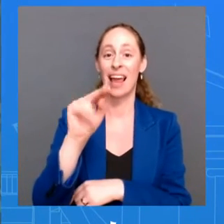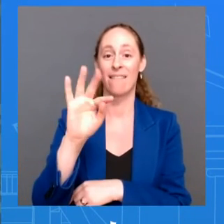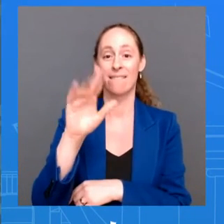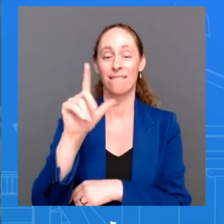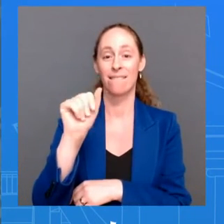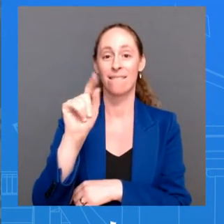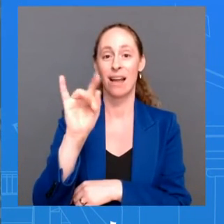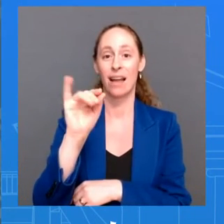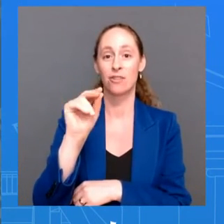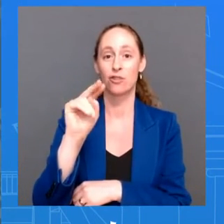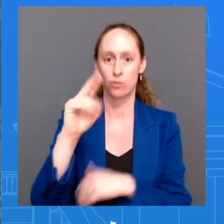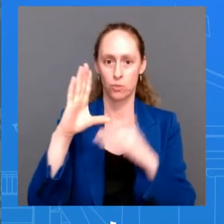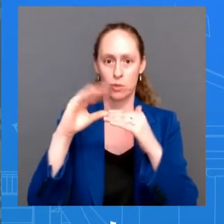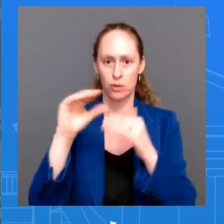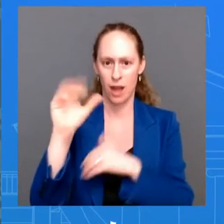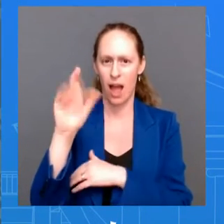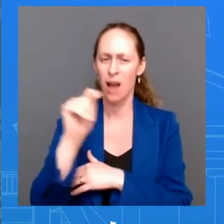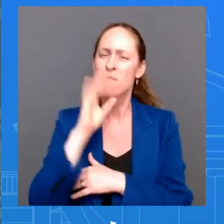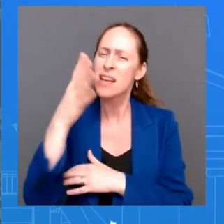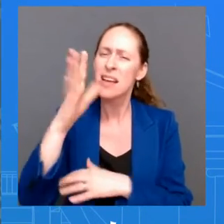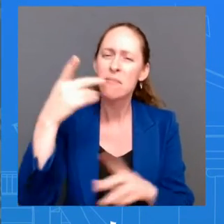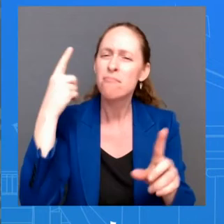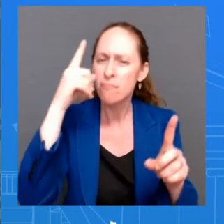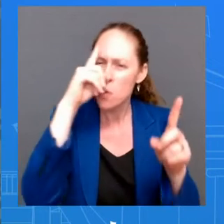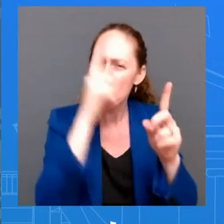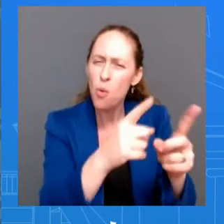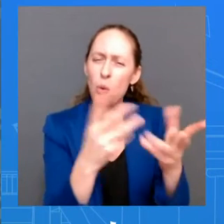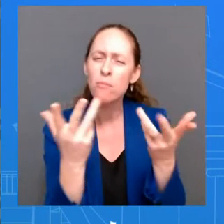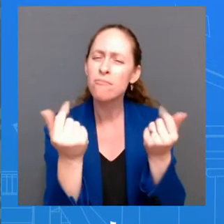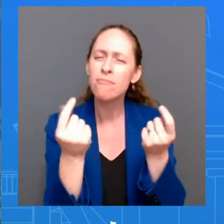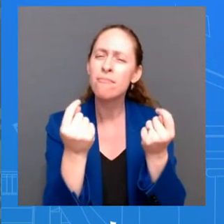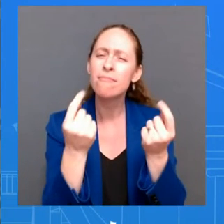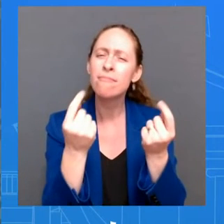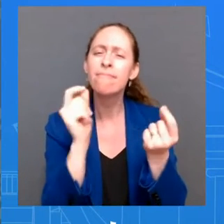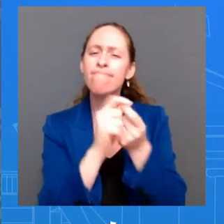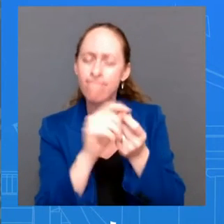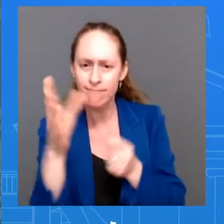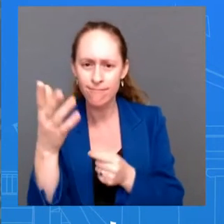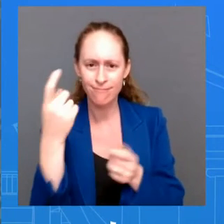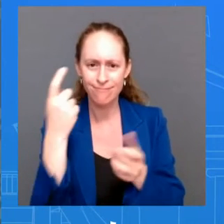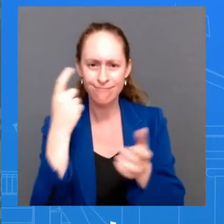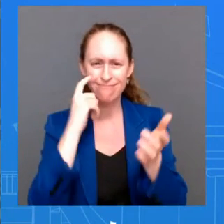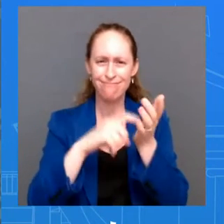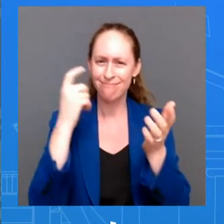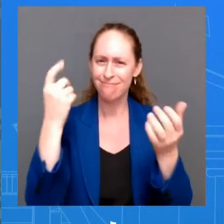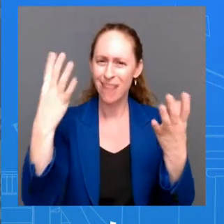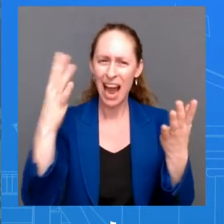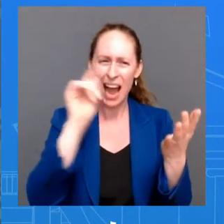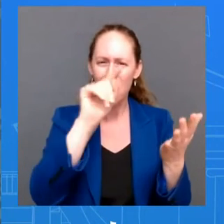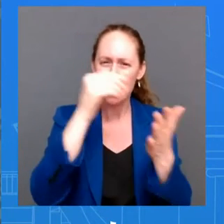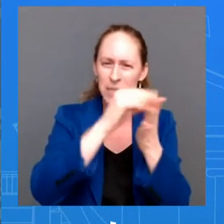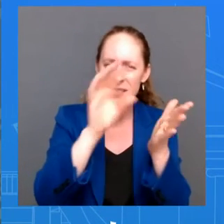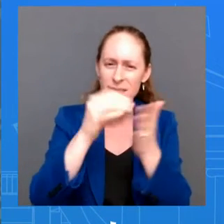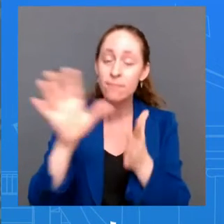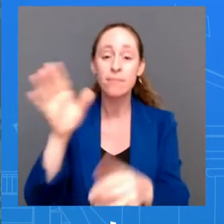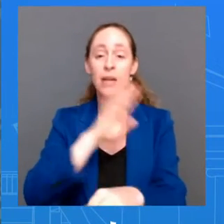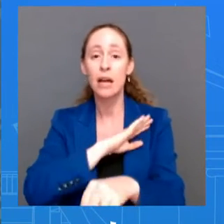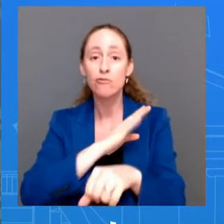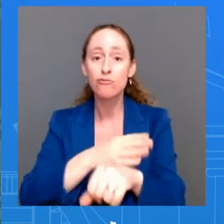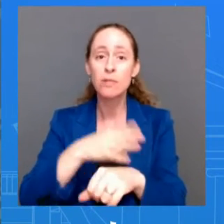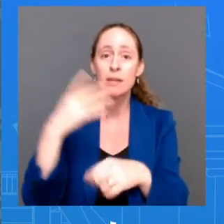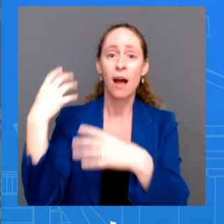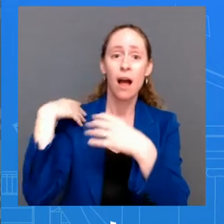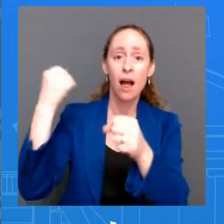costs Americans face, like energy and healthcare, giving families vital breathing room while building on the